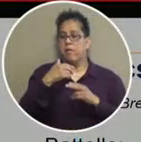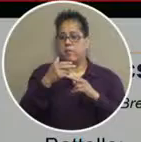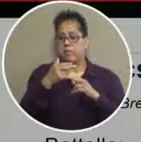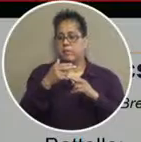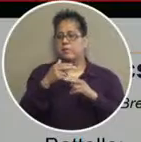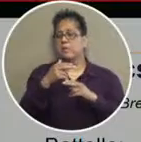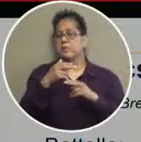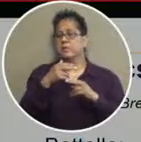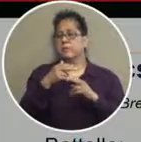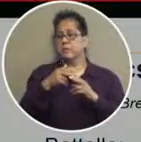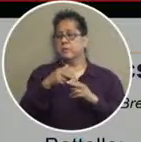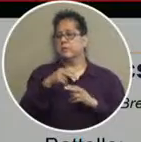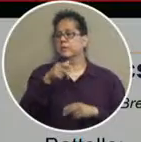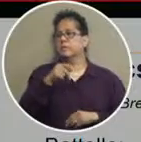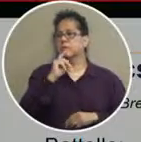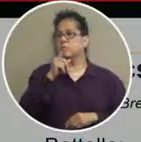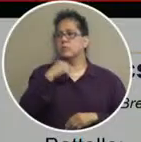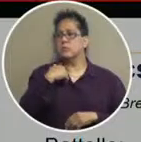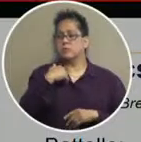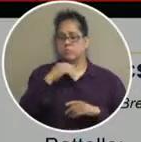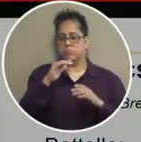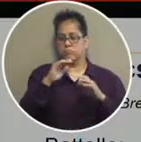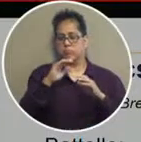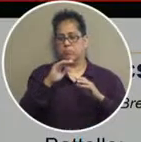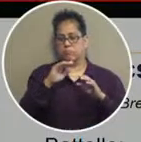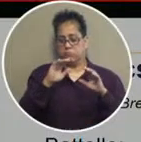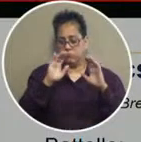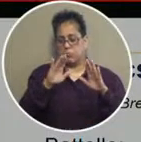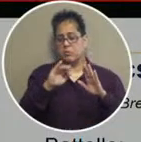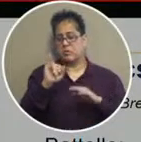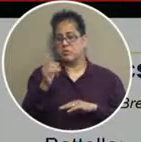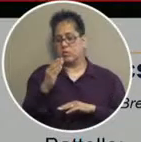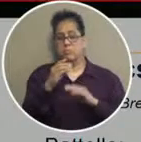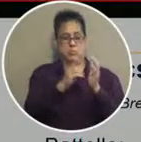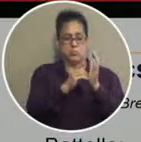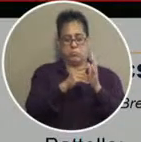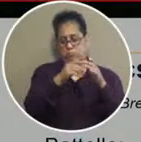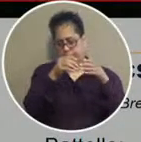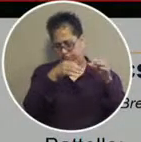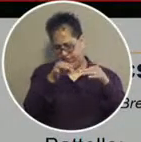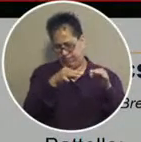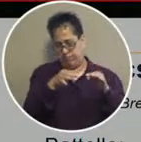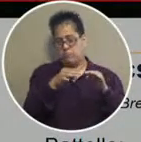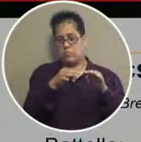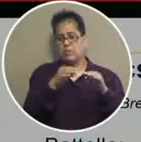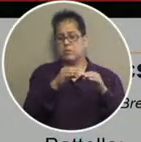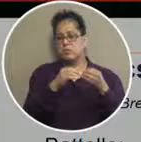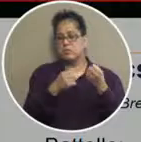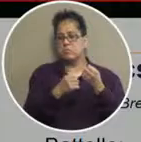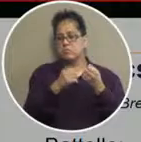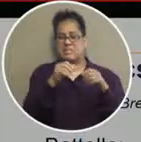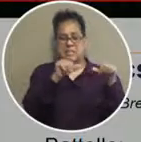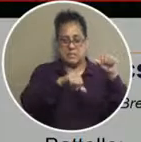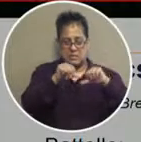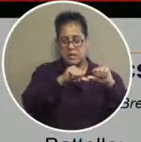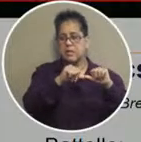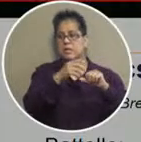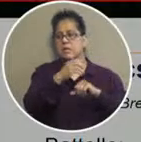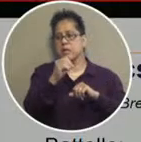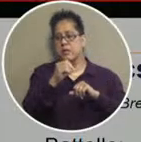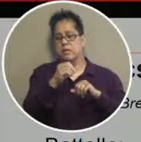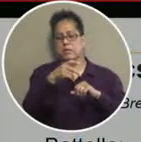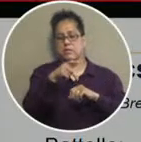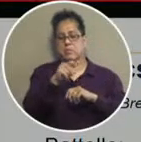Ocaranza did a tremendous job earlier describing really the science behind this epidemic and this